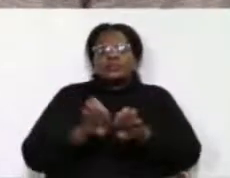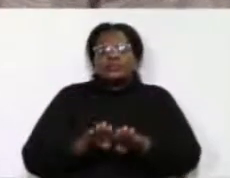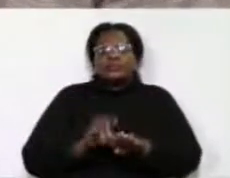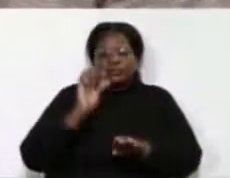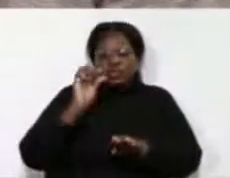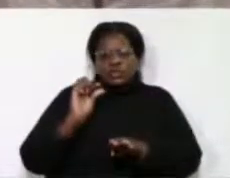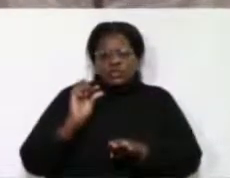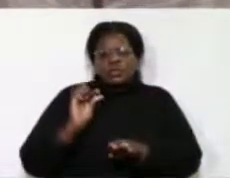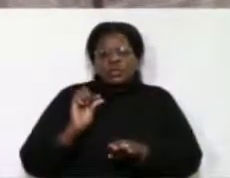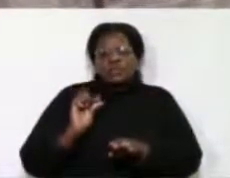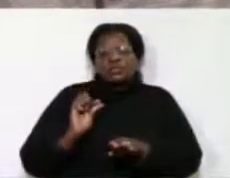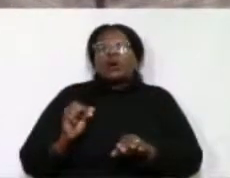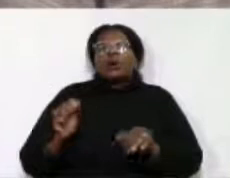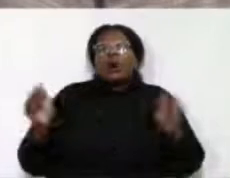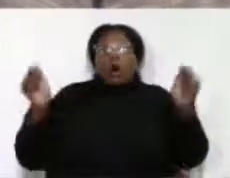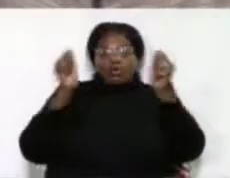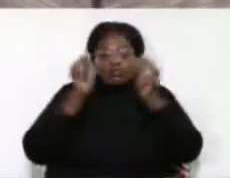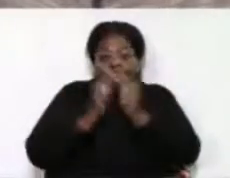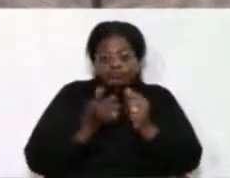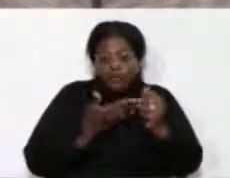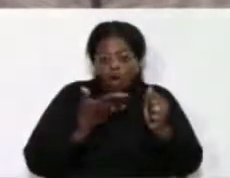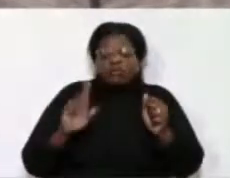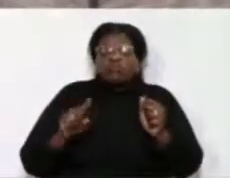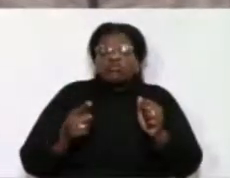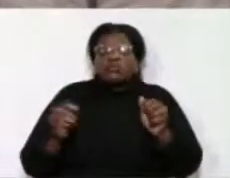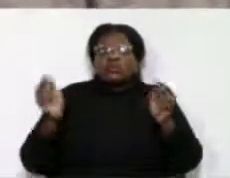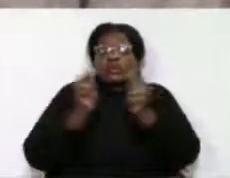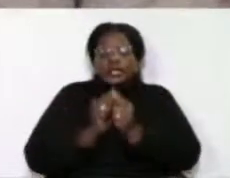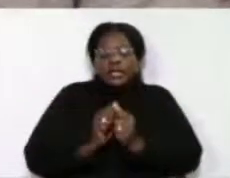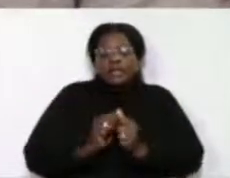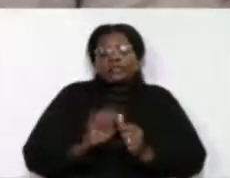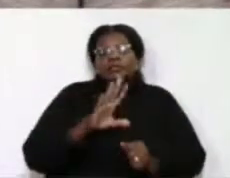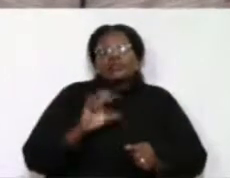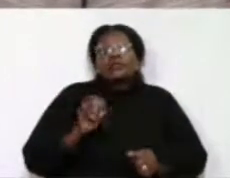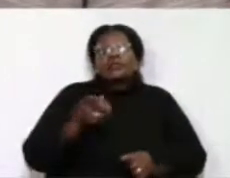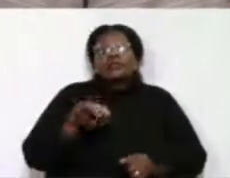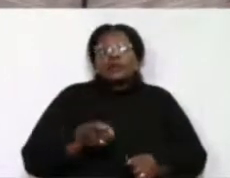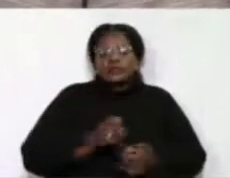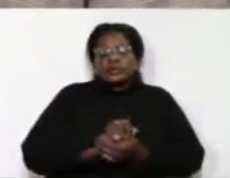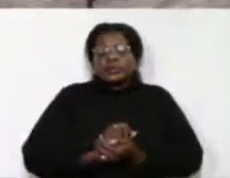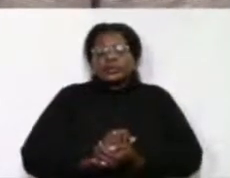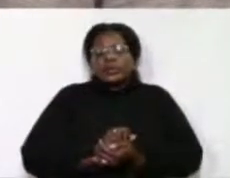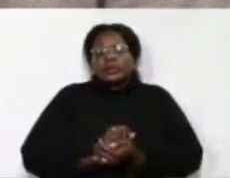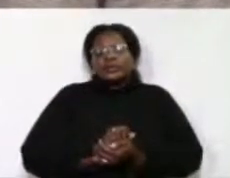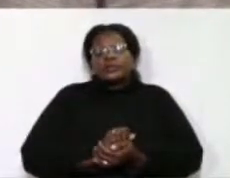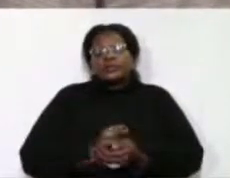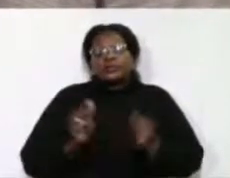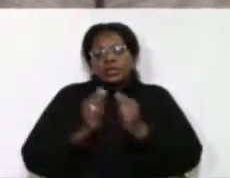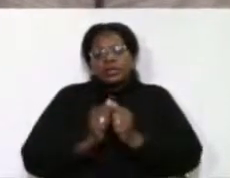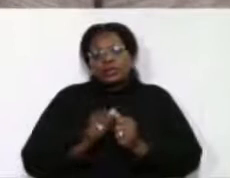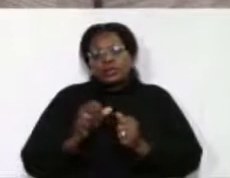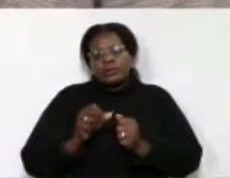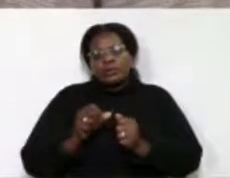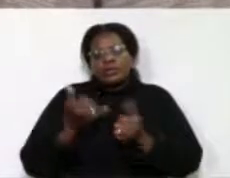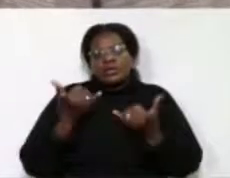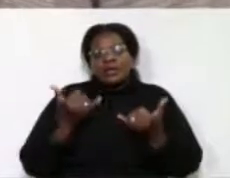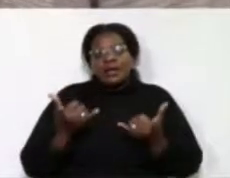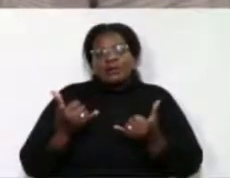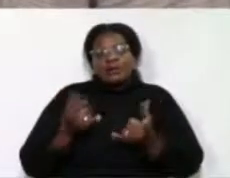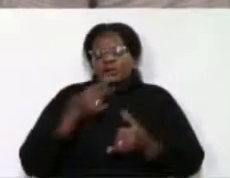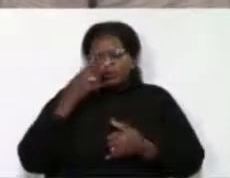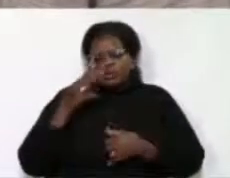to 50,000. Now you had a gross profit of 50,000 with your operating expenses. You have now lost another 50, so you're